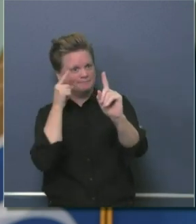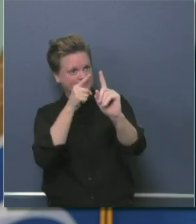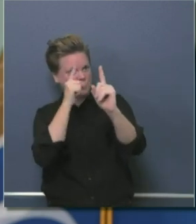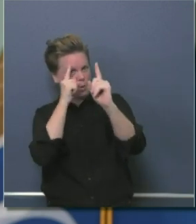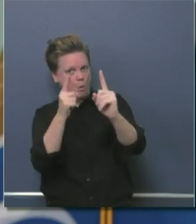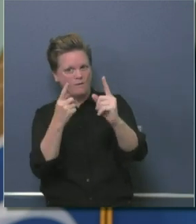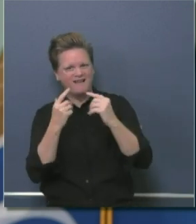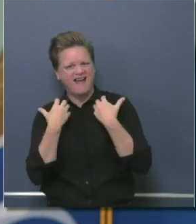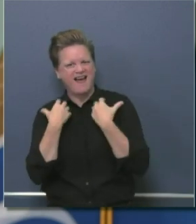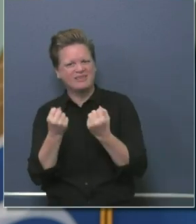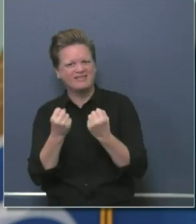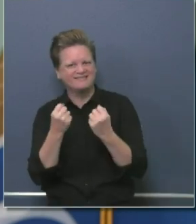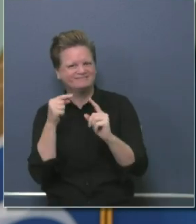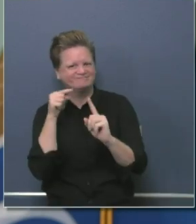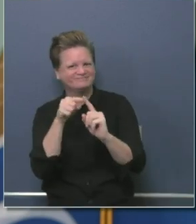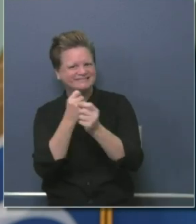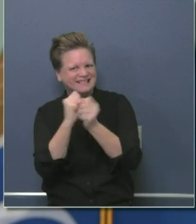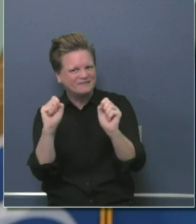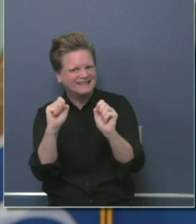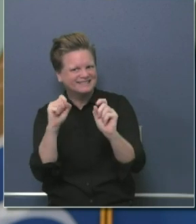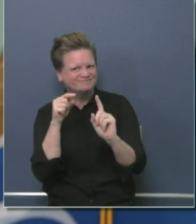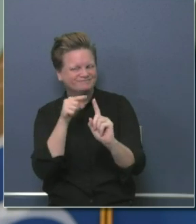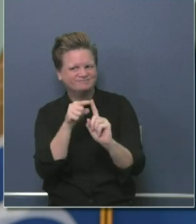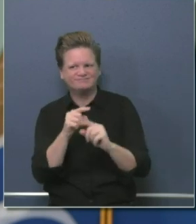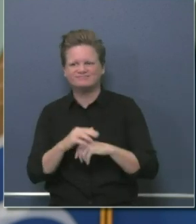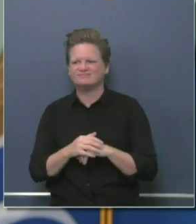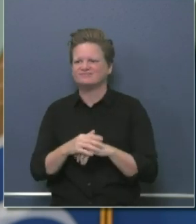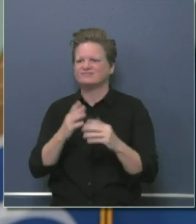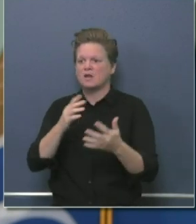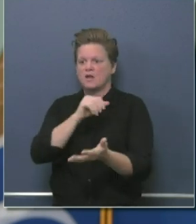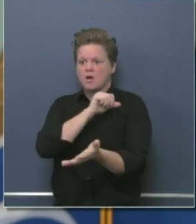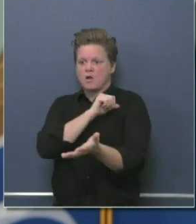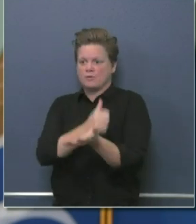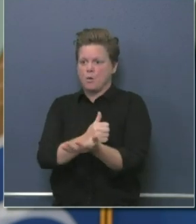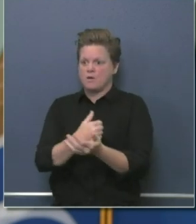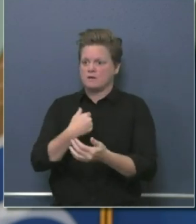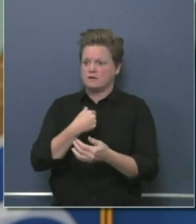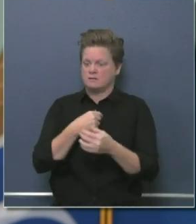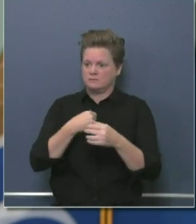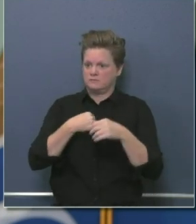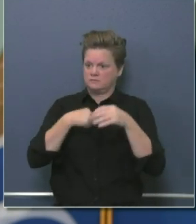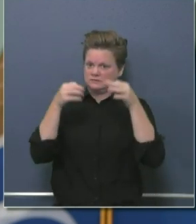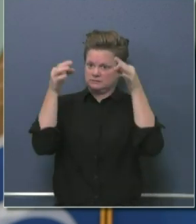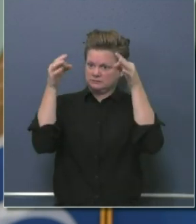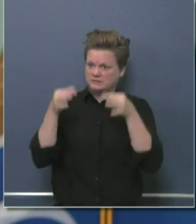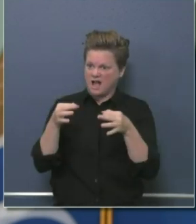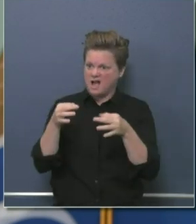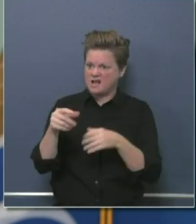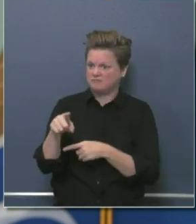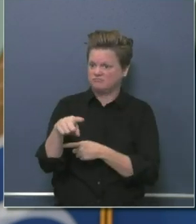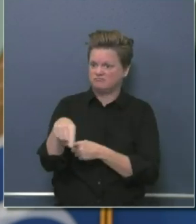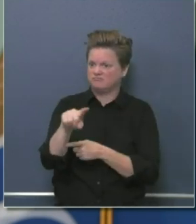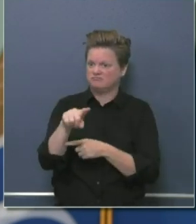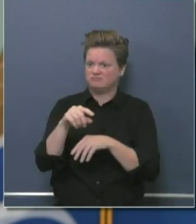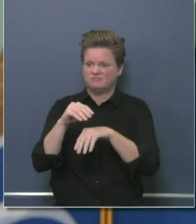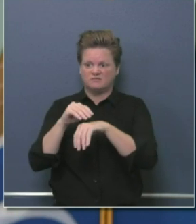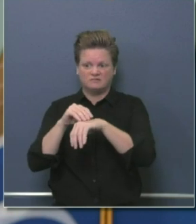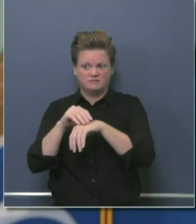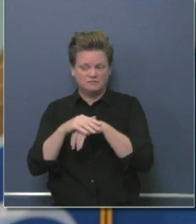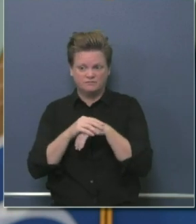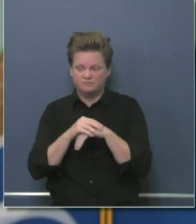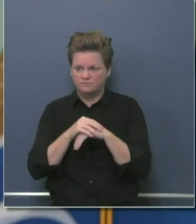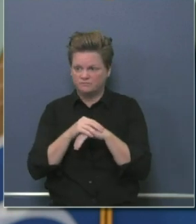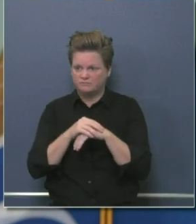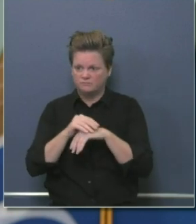a priority for those that are potentially exposing themselves to COVID-19 or have been tested